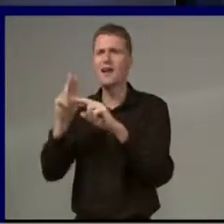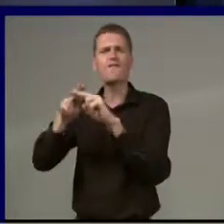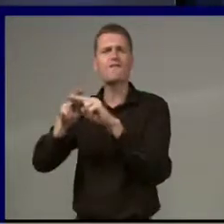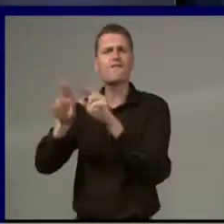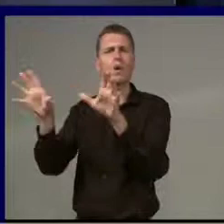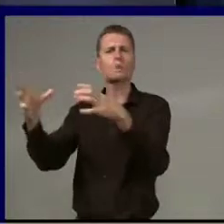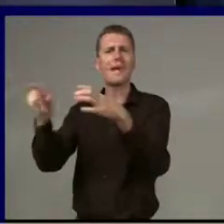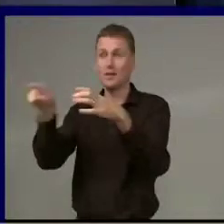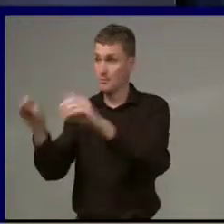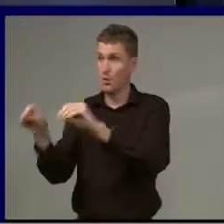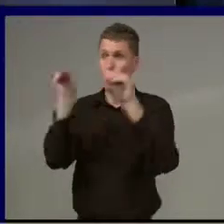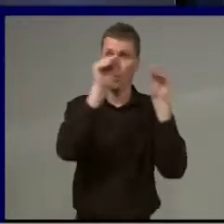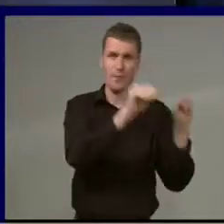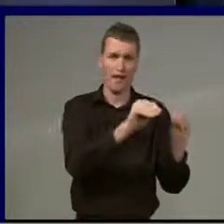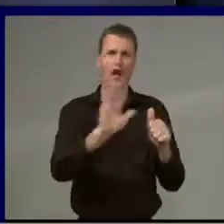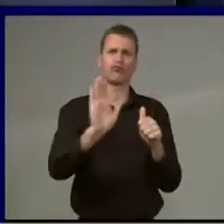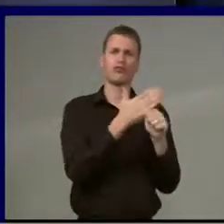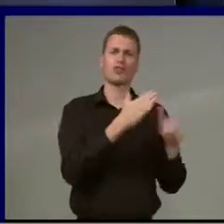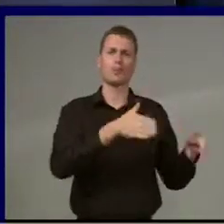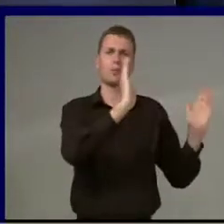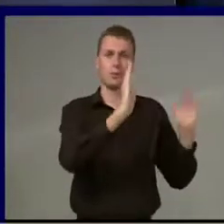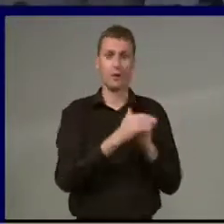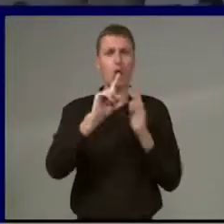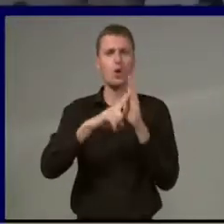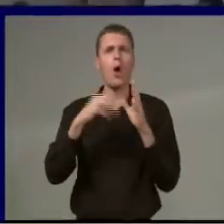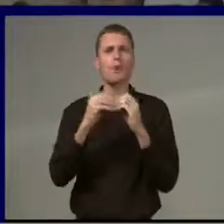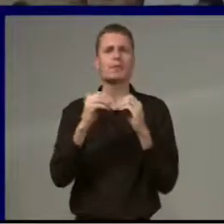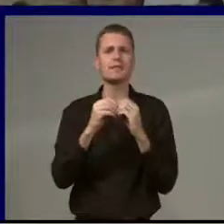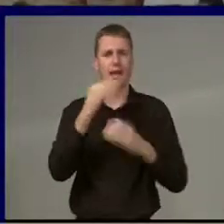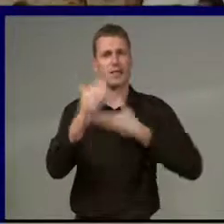where it all began. Joelle Bautista explains.